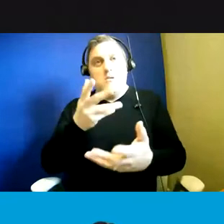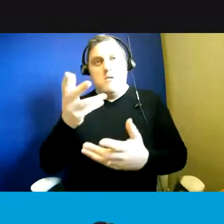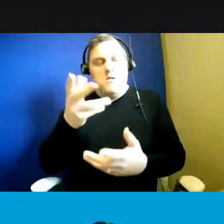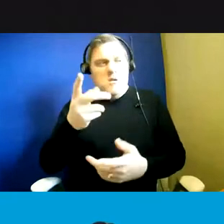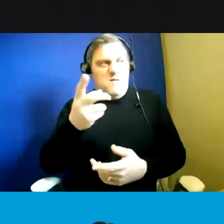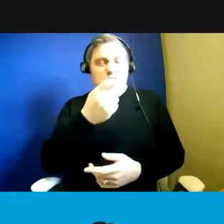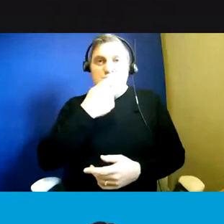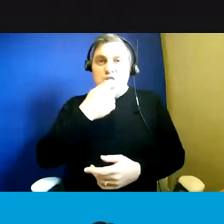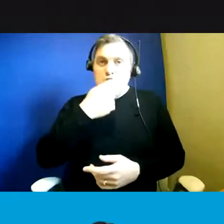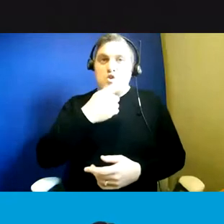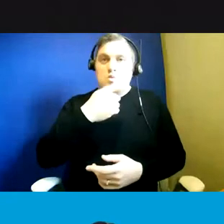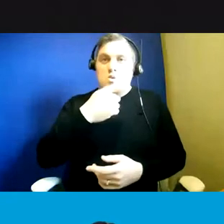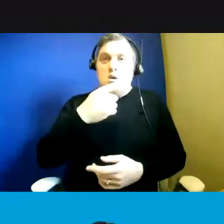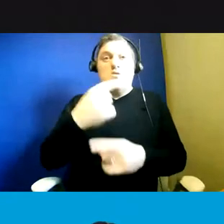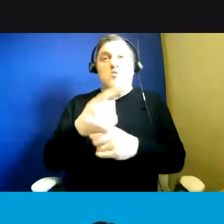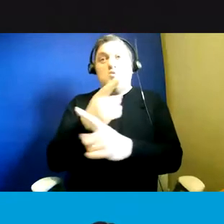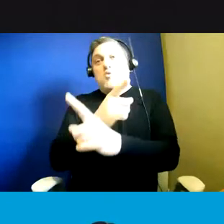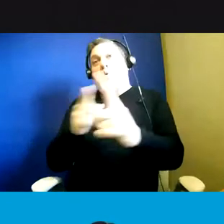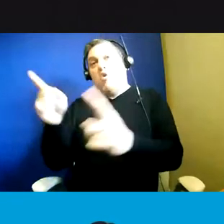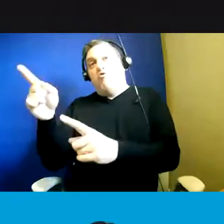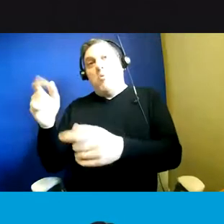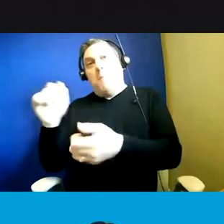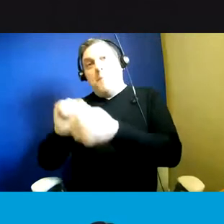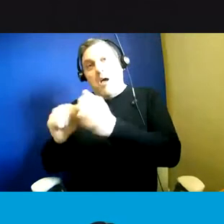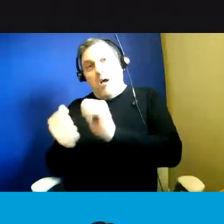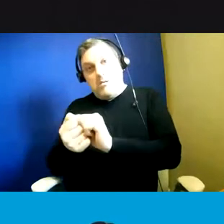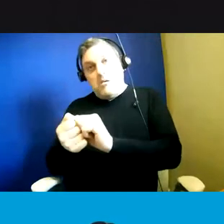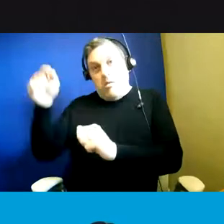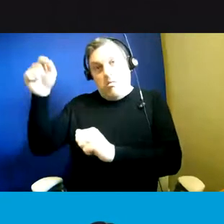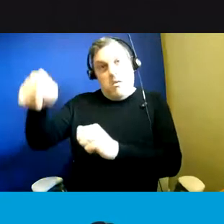a couple of conversations with partners present